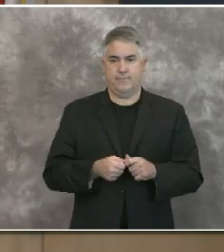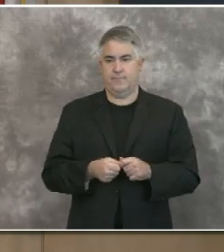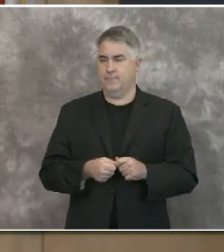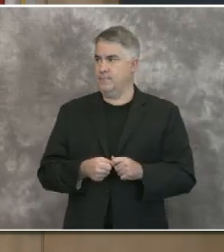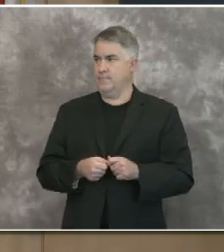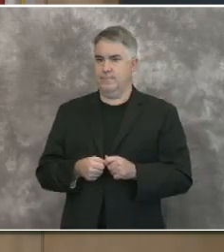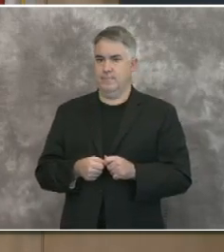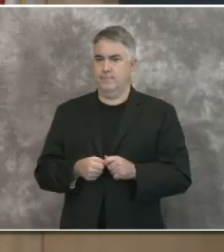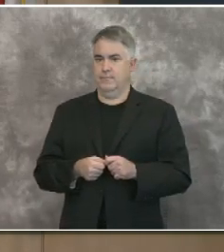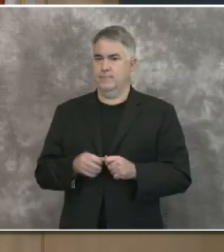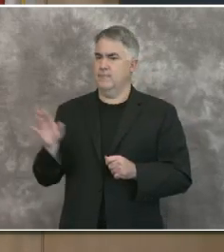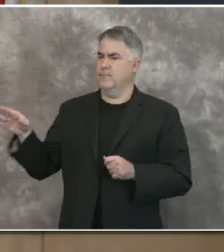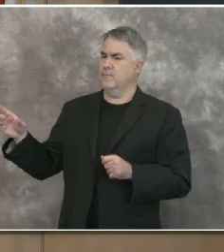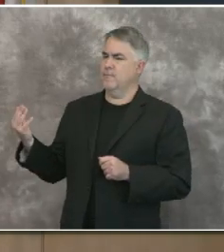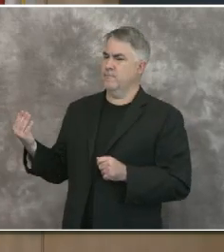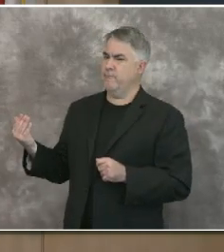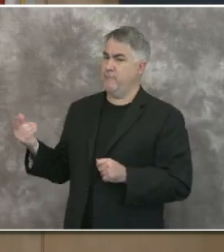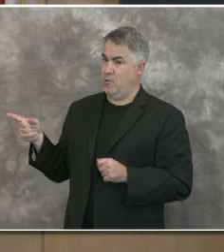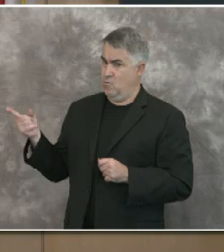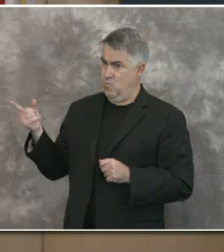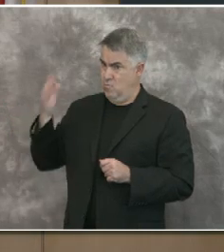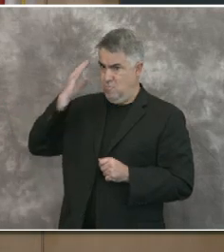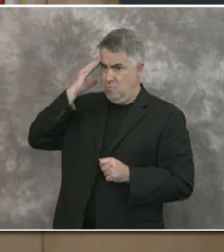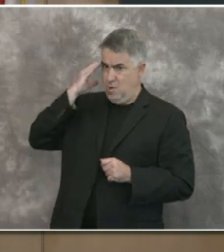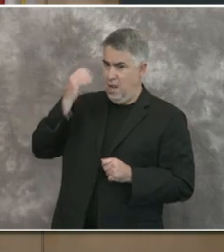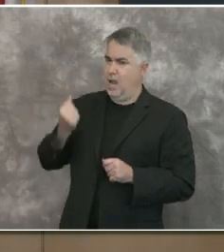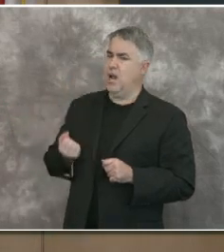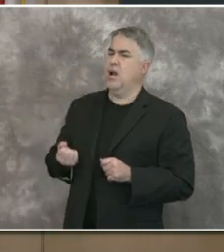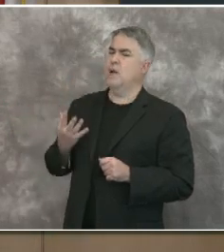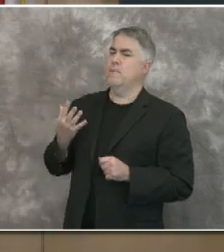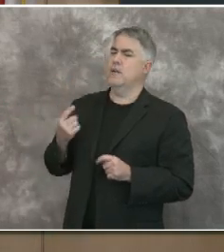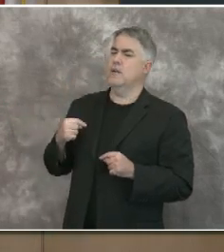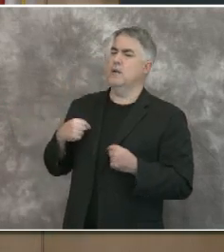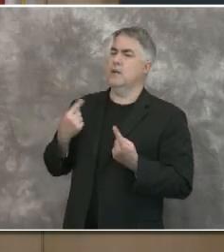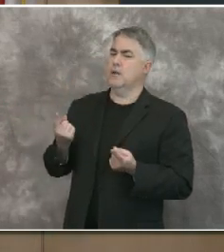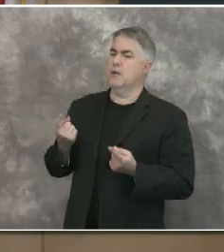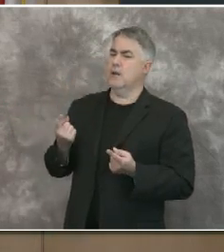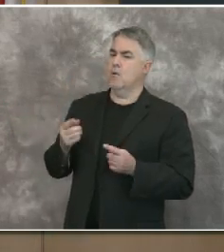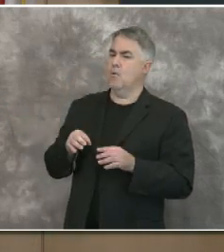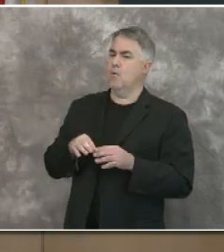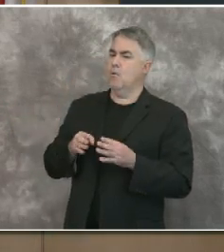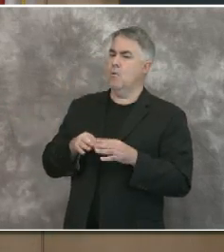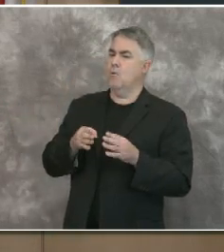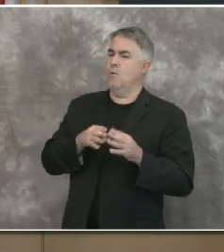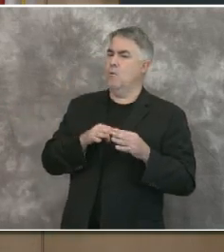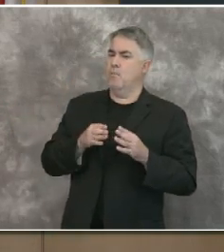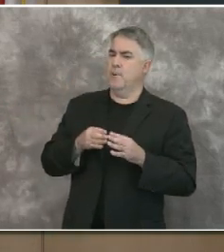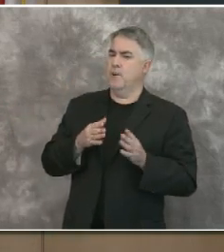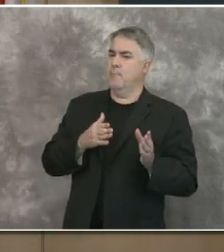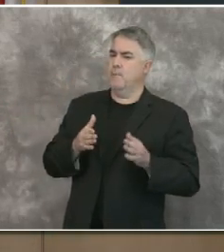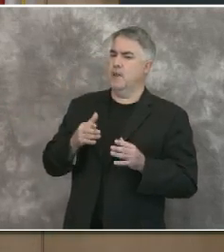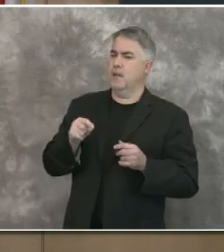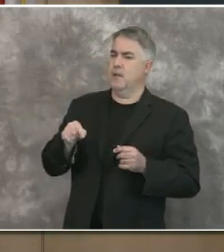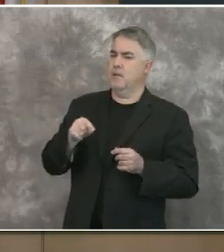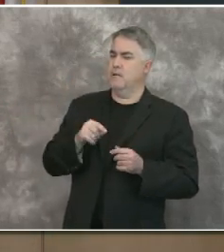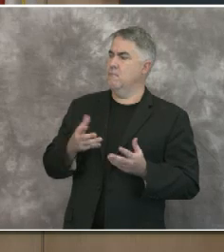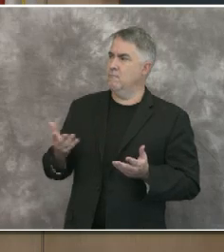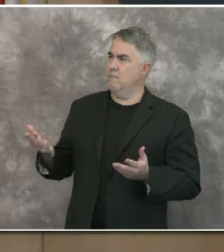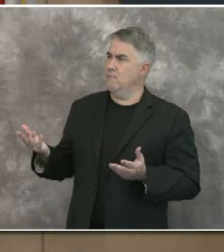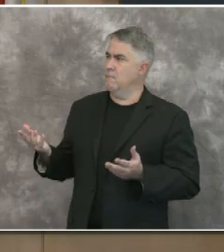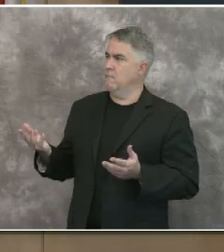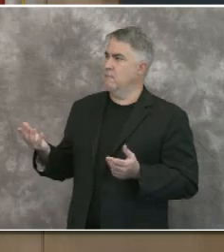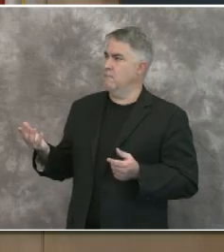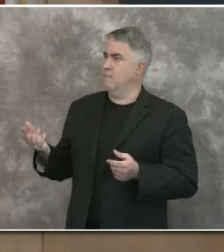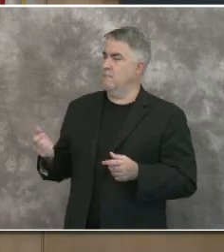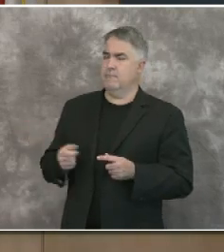to follow up, just curious if you guys know how many reopening plans you've received from businesses under this expanded phase 2. Just curious if you have like a gauge of like how